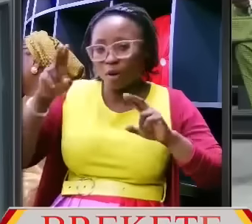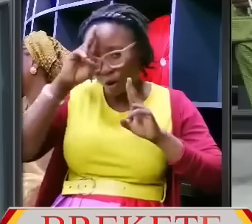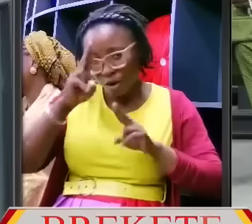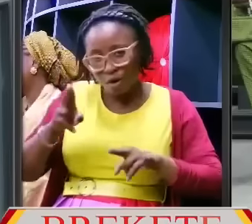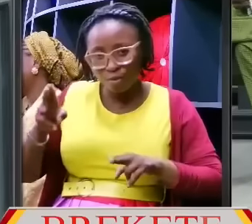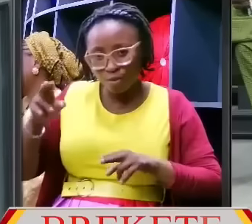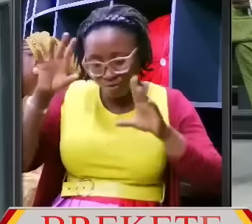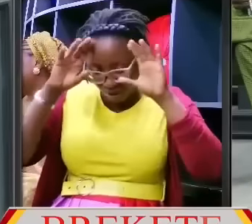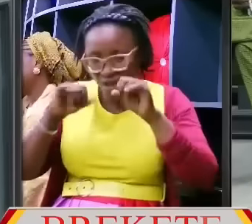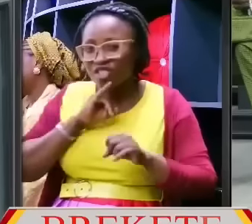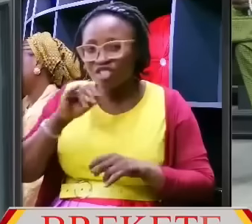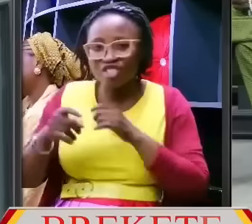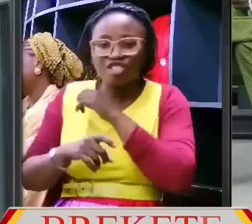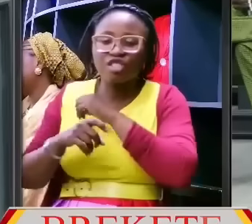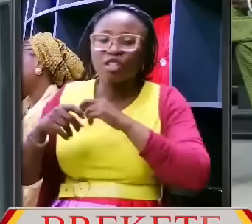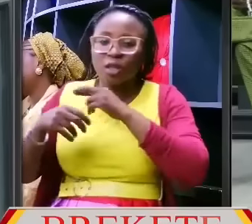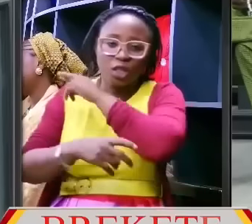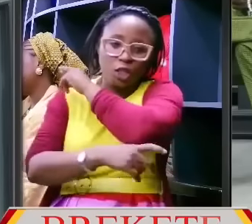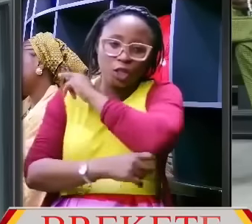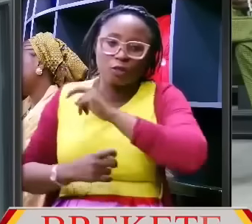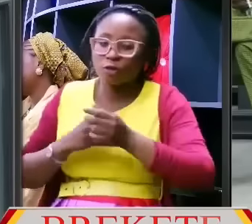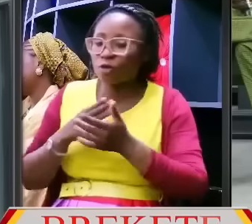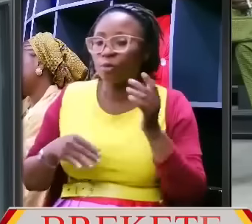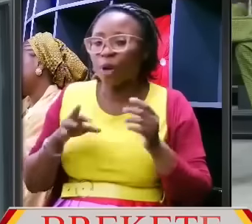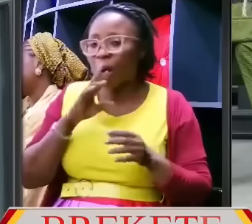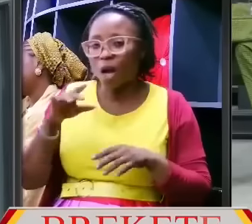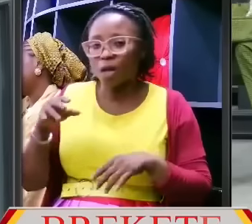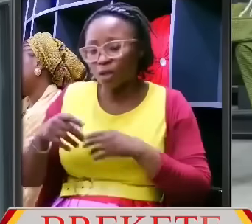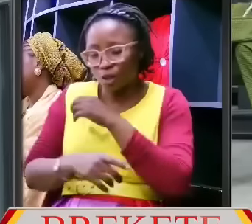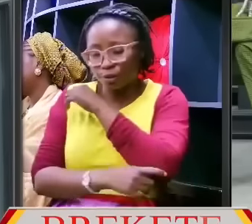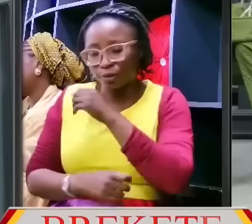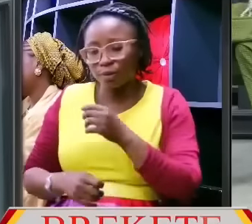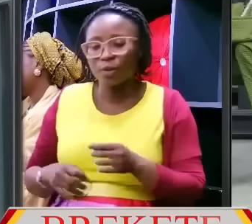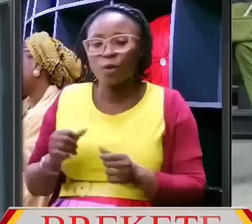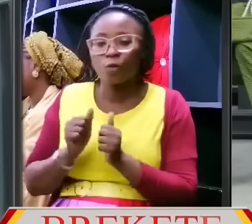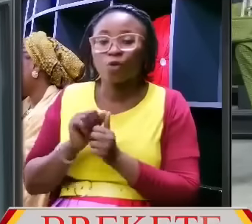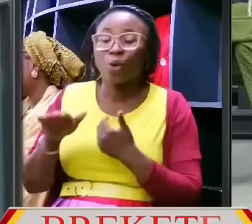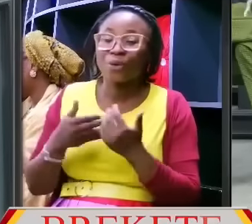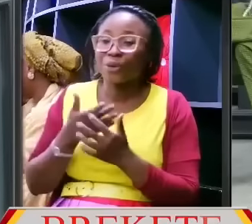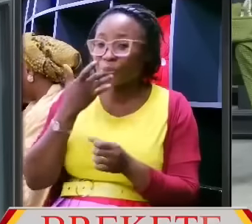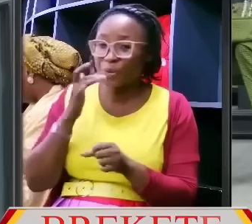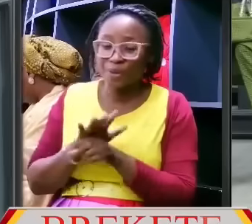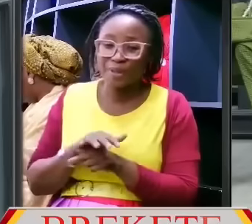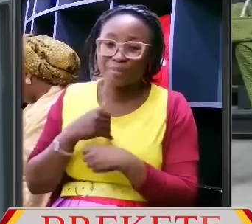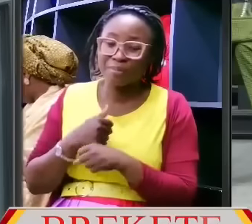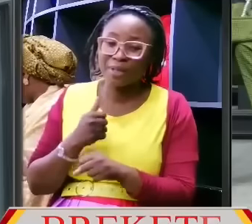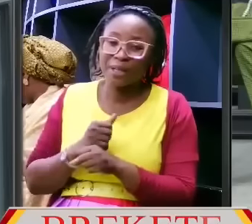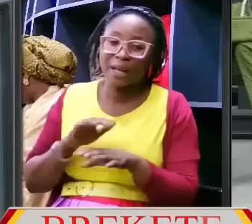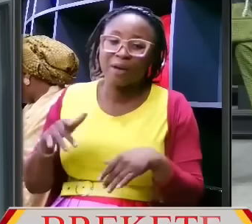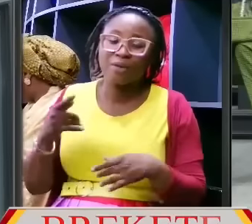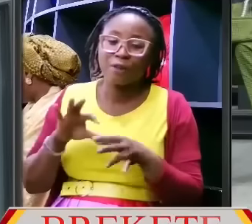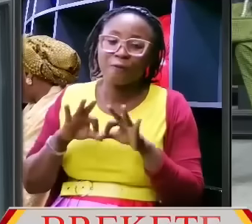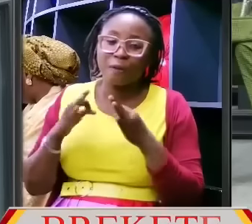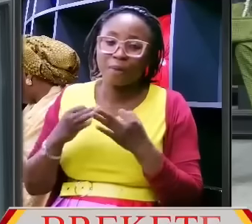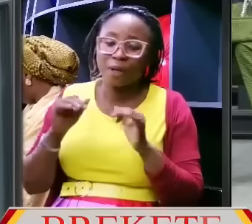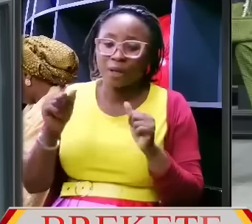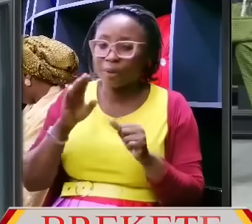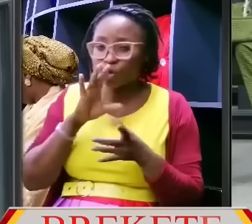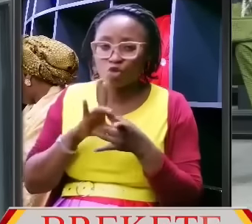To please. Okay, some Honorable to all Native. The promises made, how the family can be